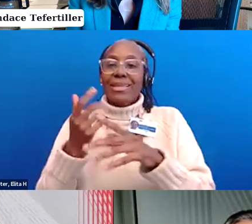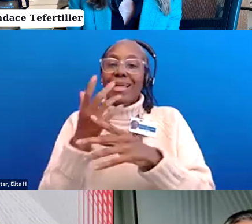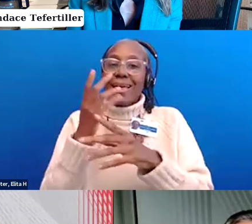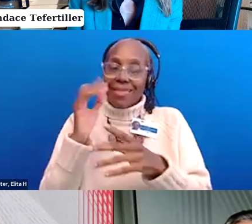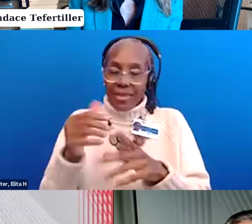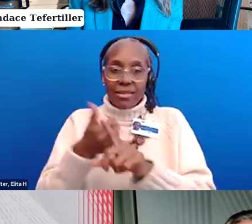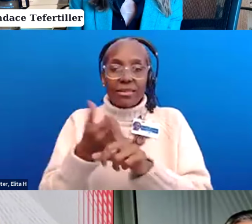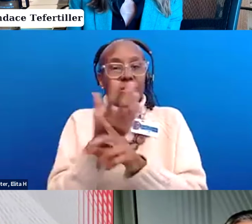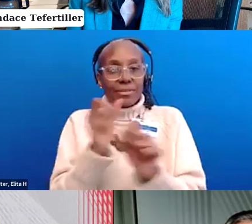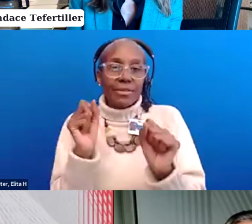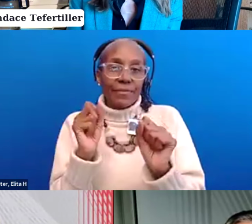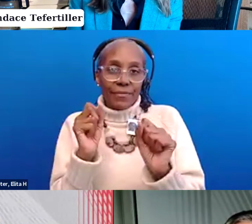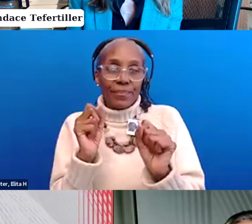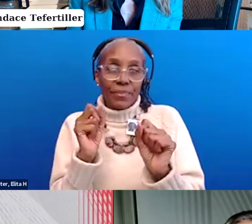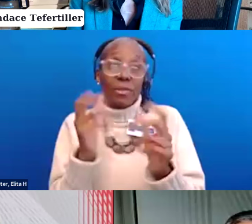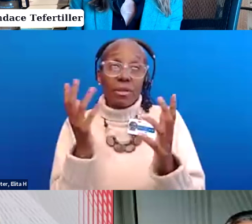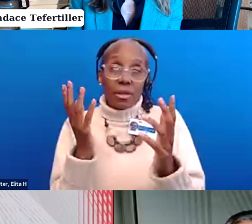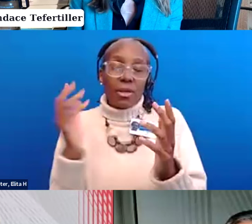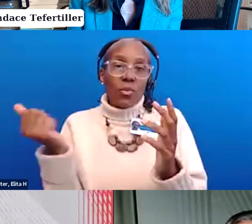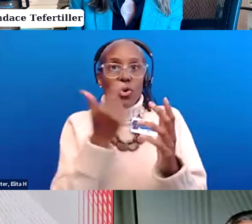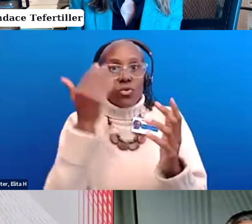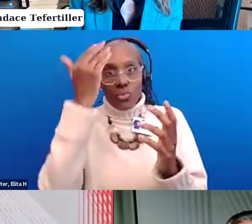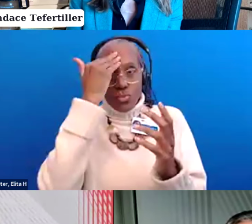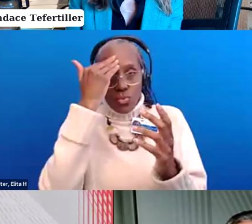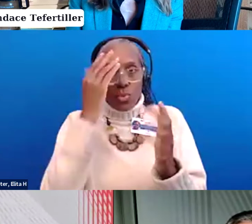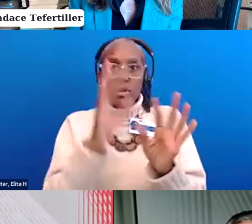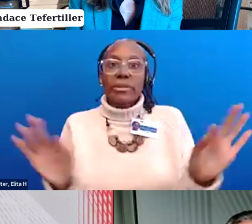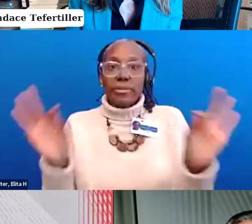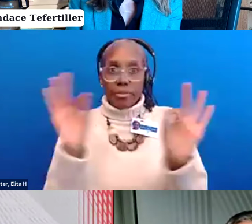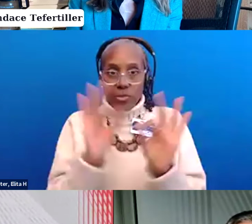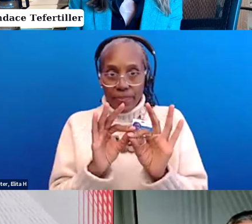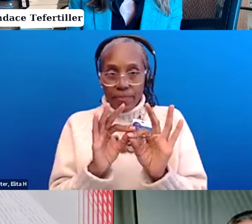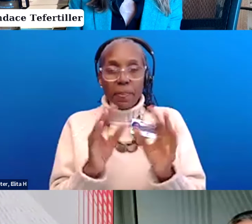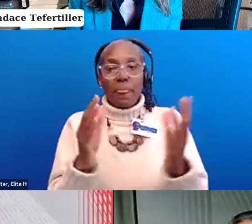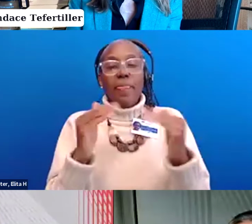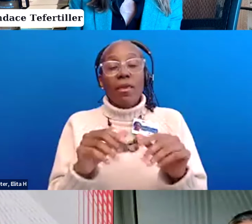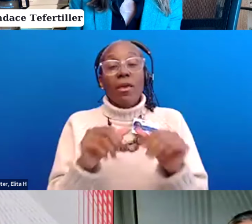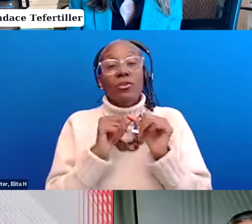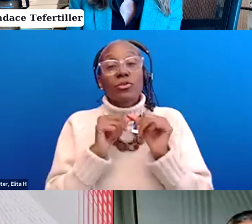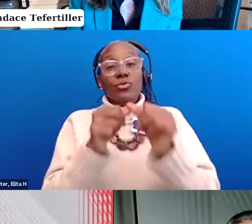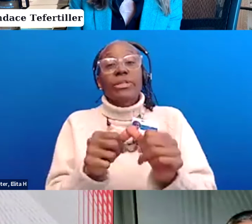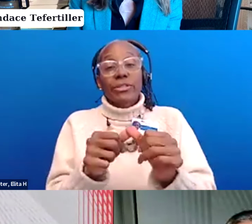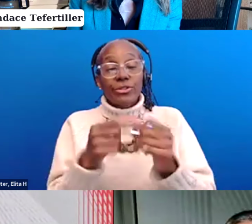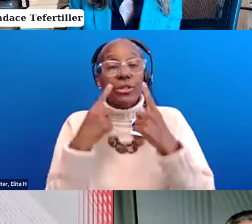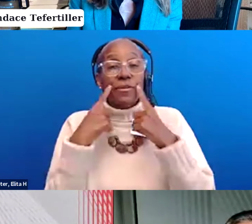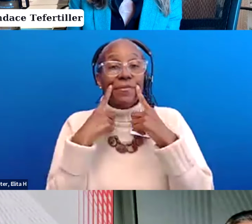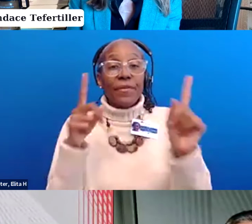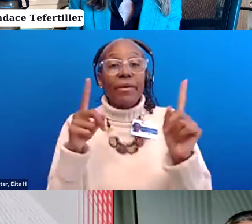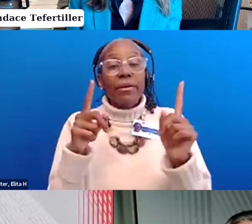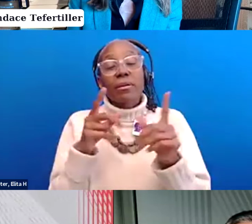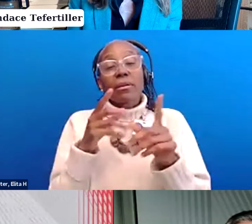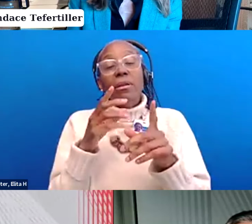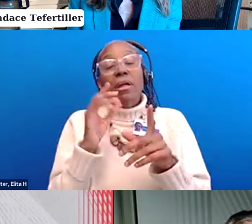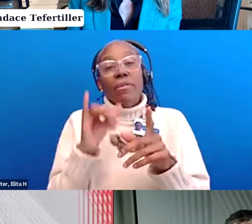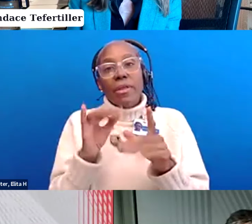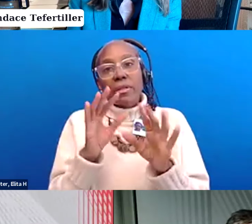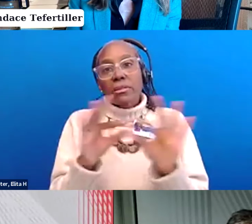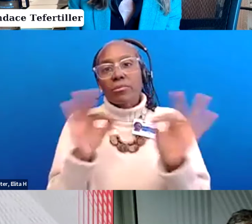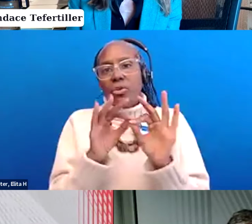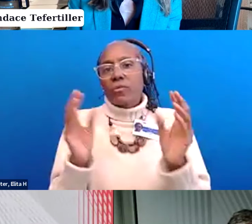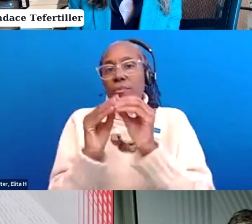way. And I think that's all, as we all know, that's very important. In terms of duration of effects, I think this is an area that's ripe for